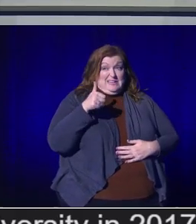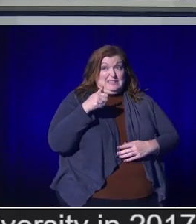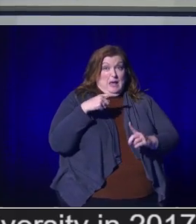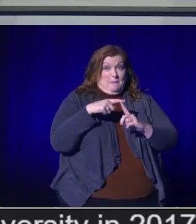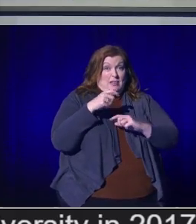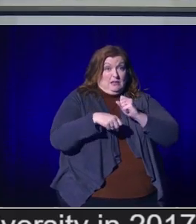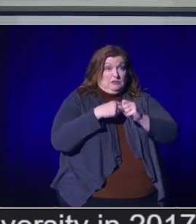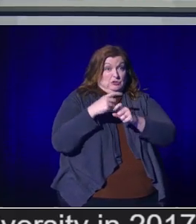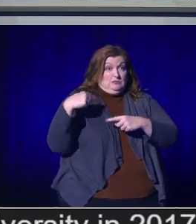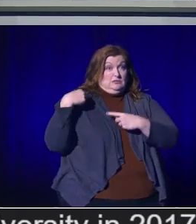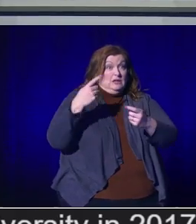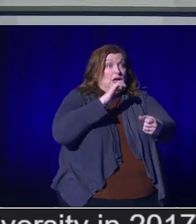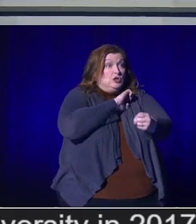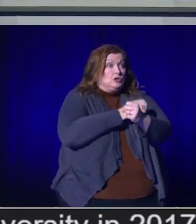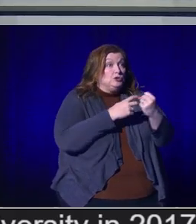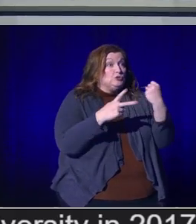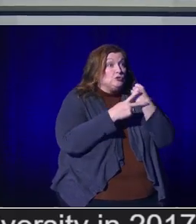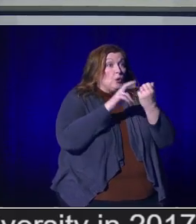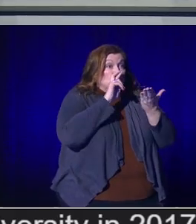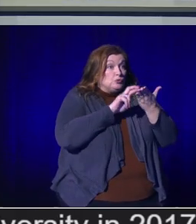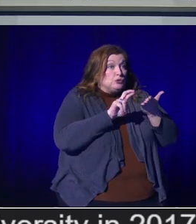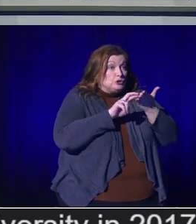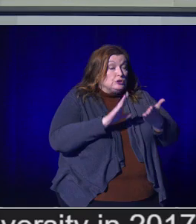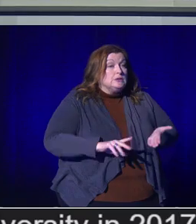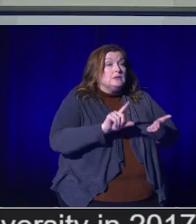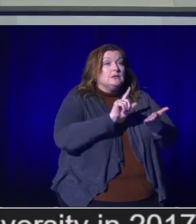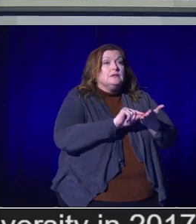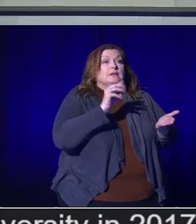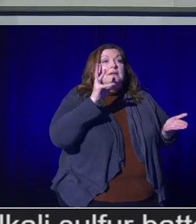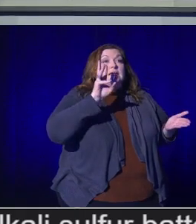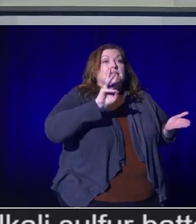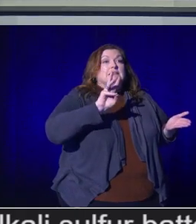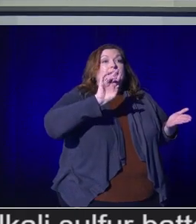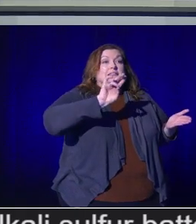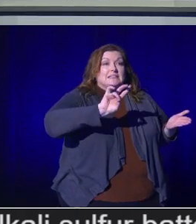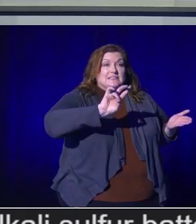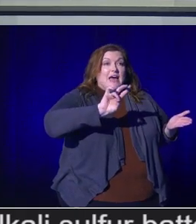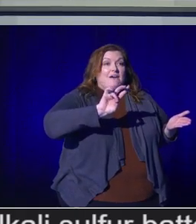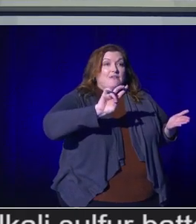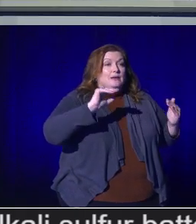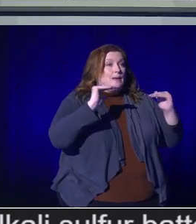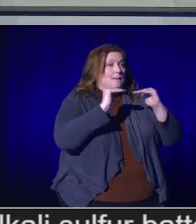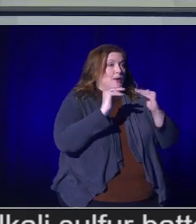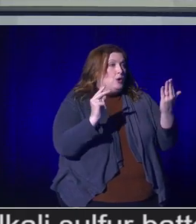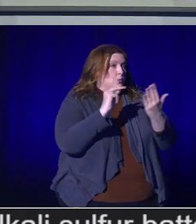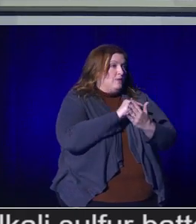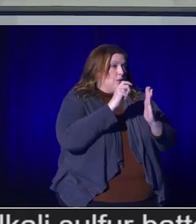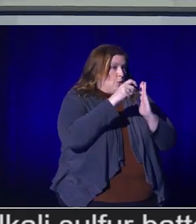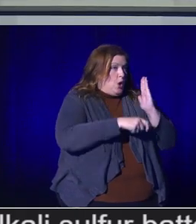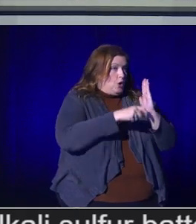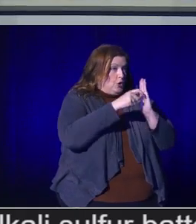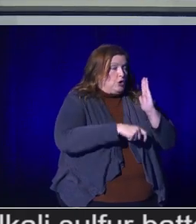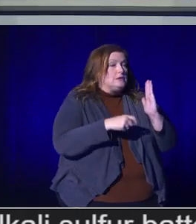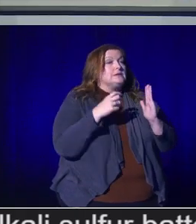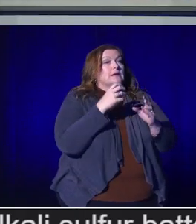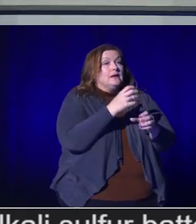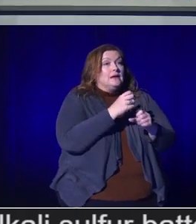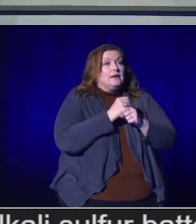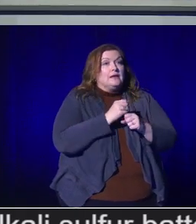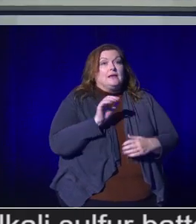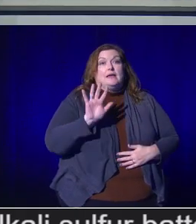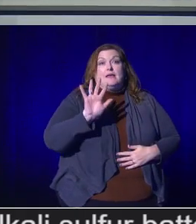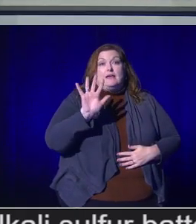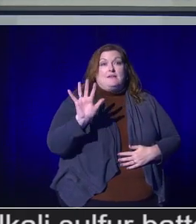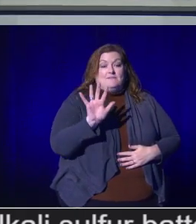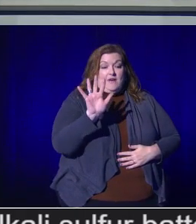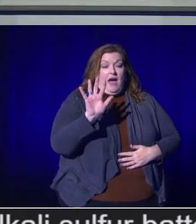an energy storage researcher, she has published 67 peer-reviewed articles and obtained